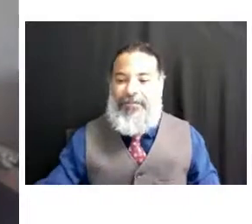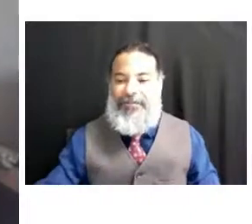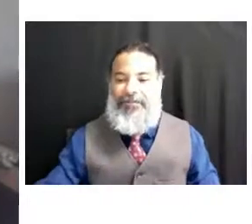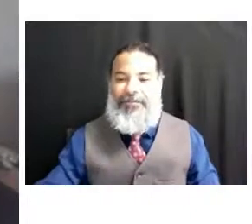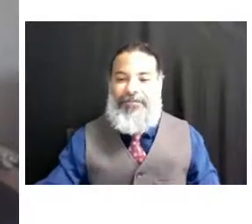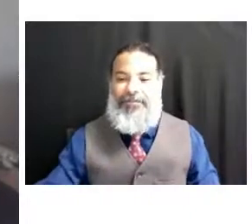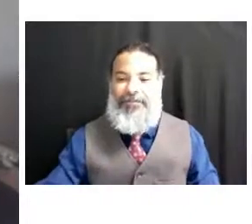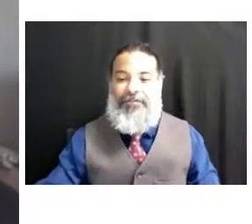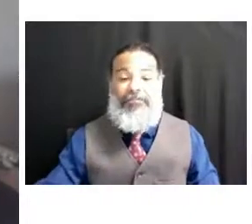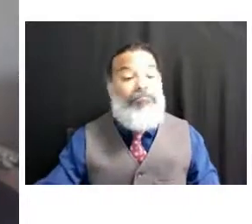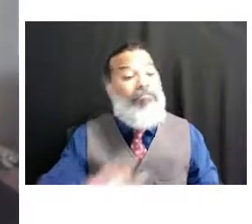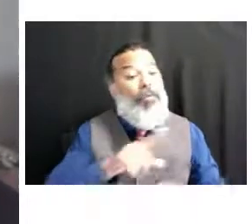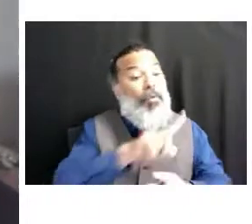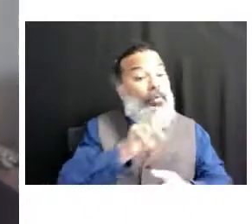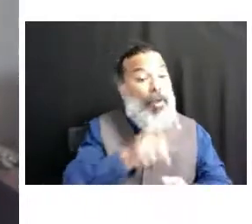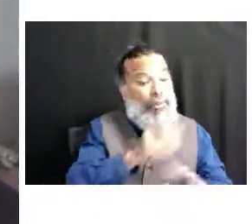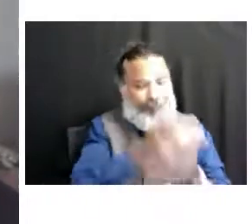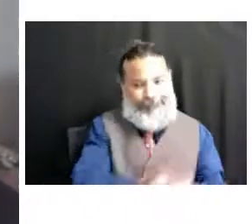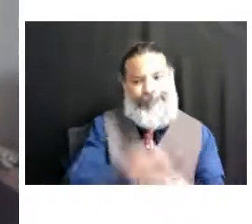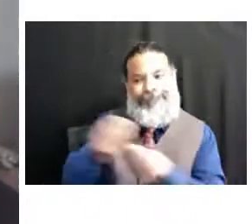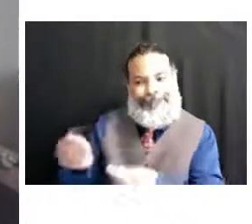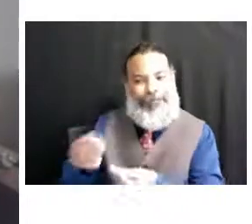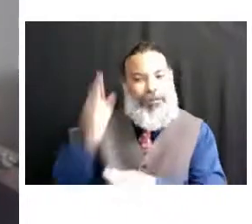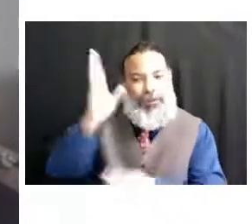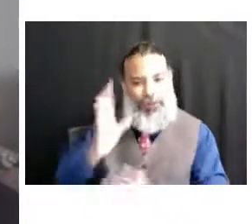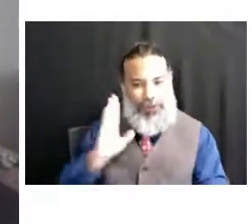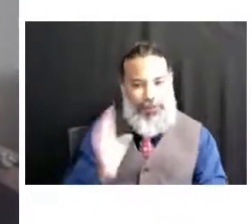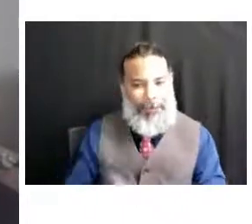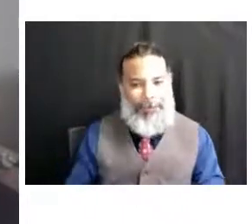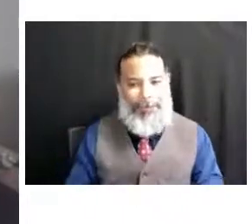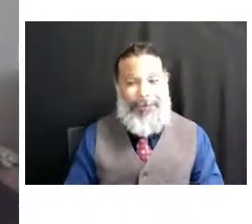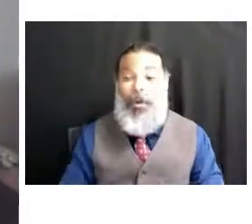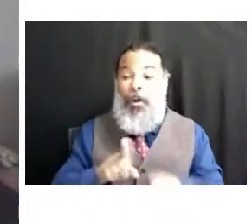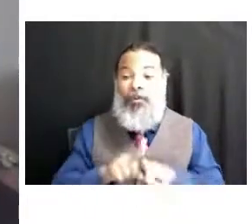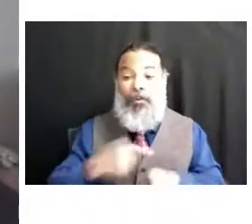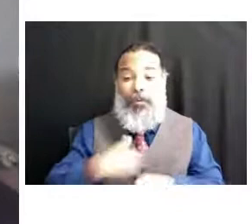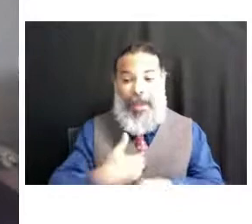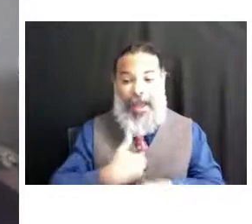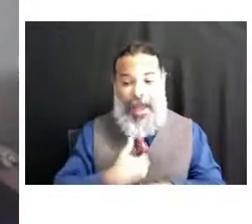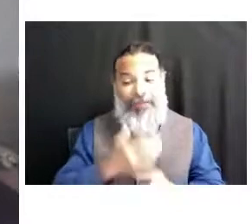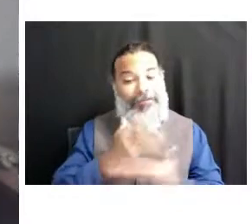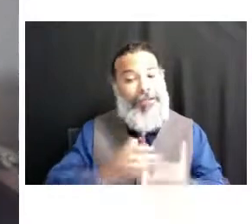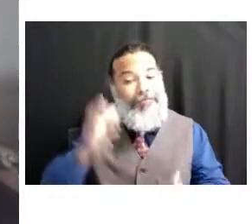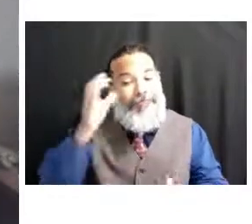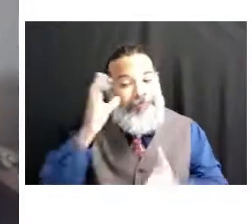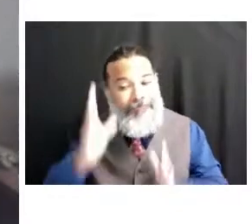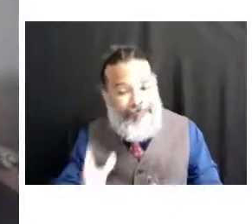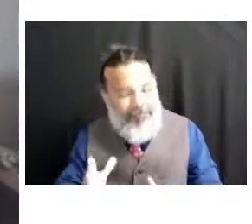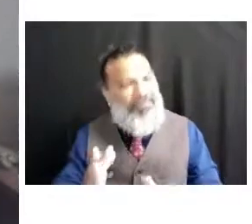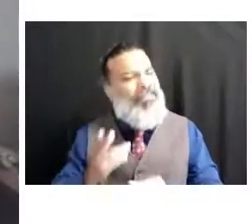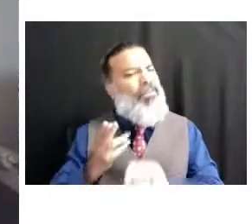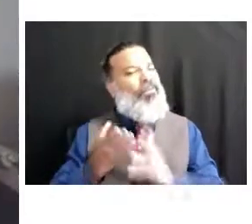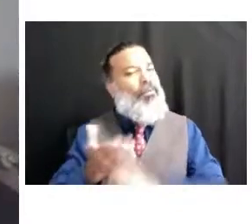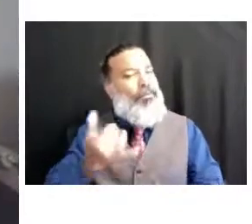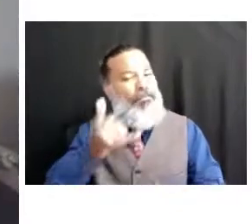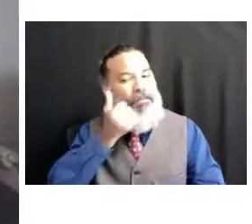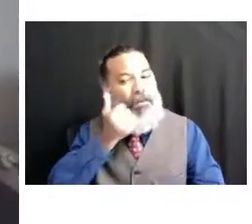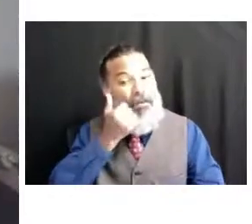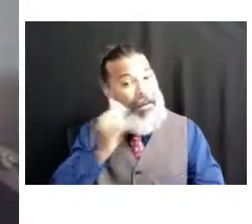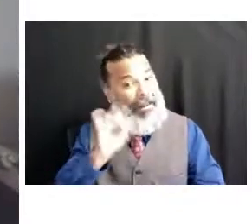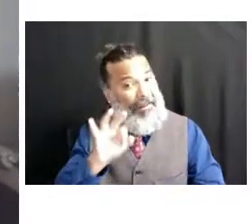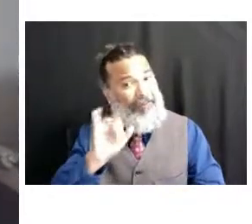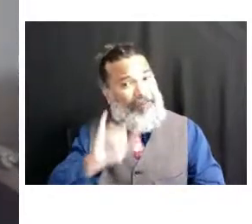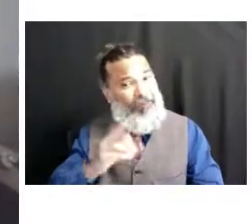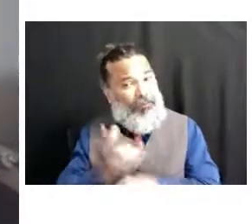your questions will be passed to the presenters. We also have some listeners who are joining us by phone today. If you are listening